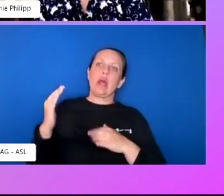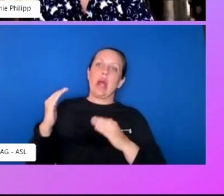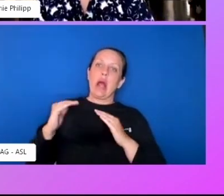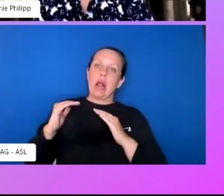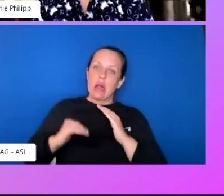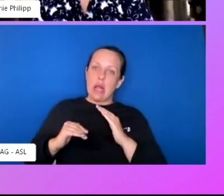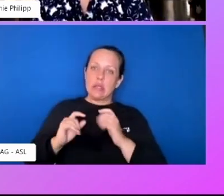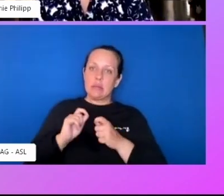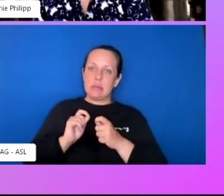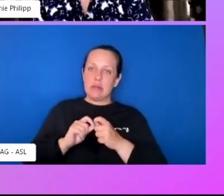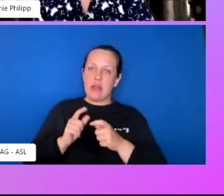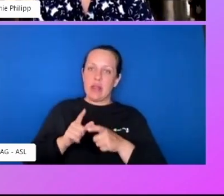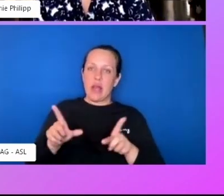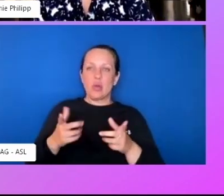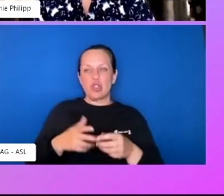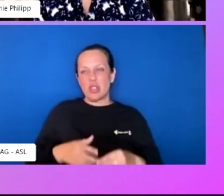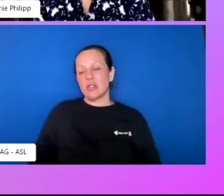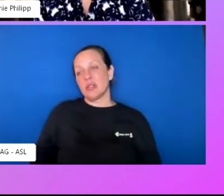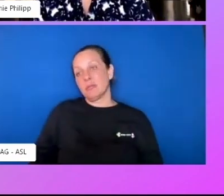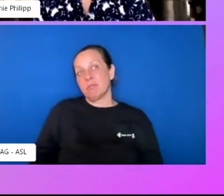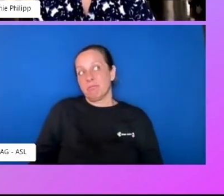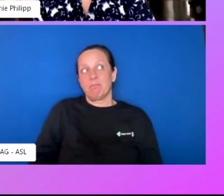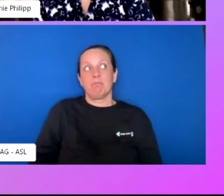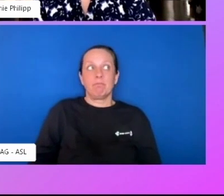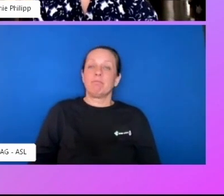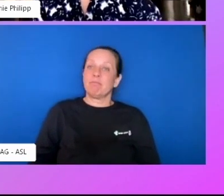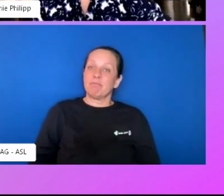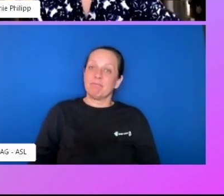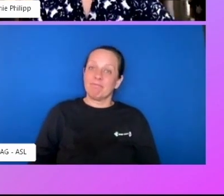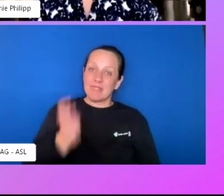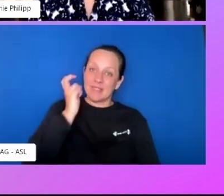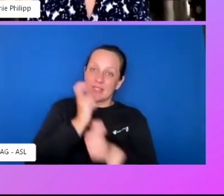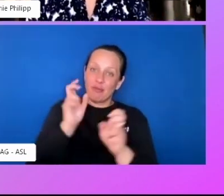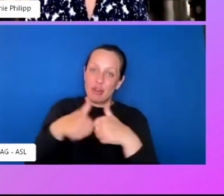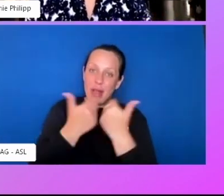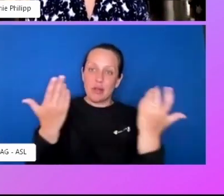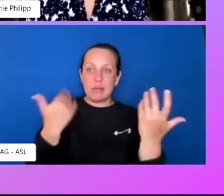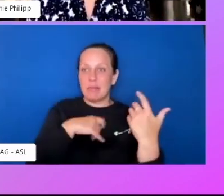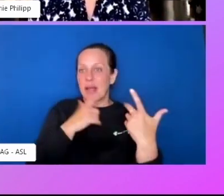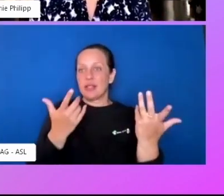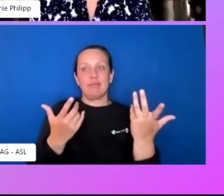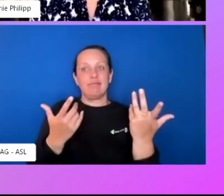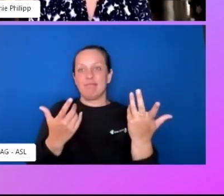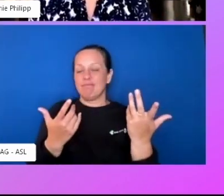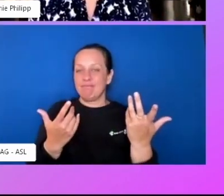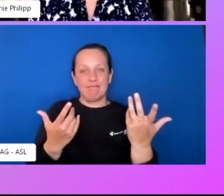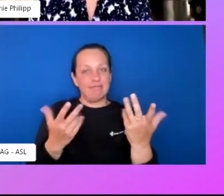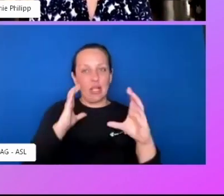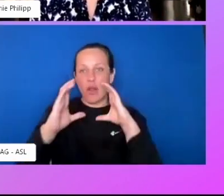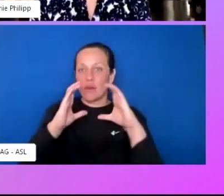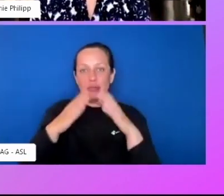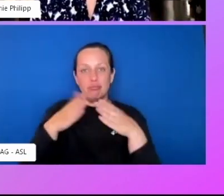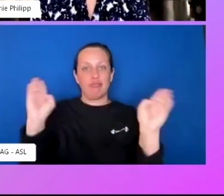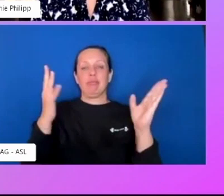language? That's a tough challenge. It's an ongoing conversation. It is